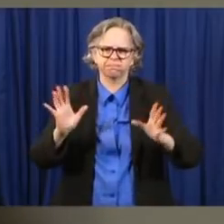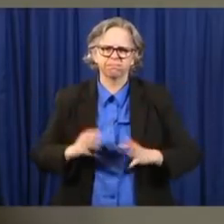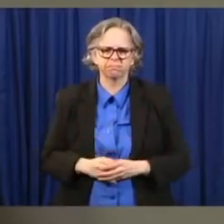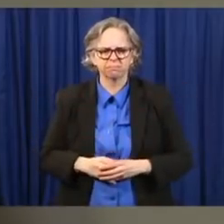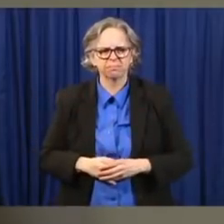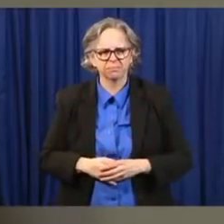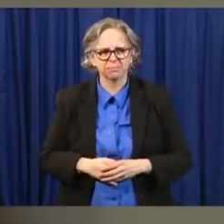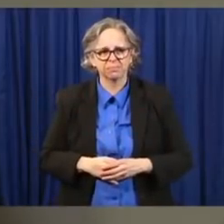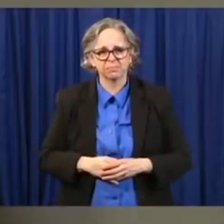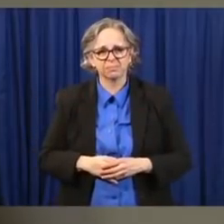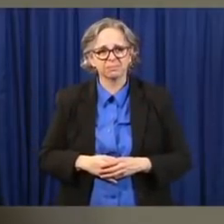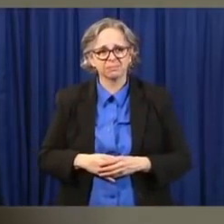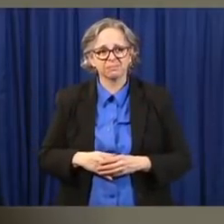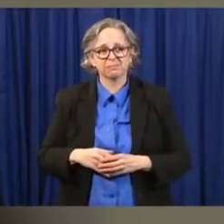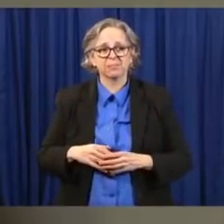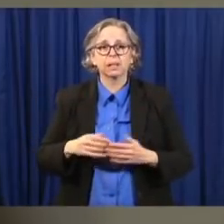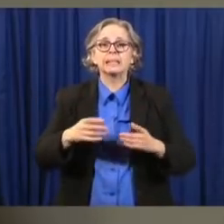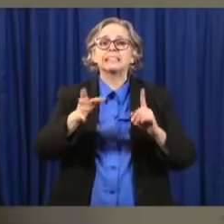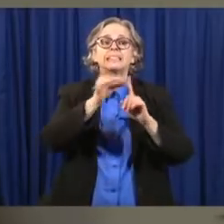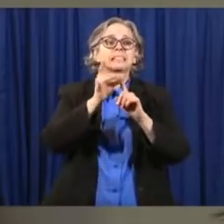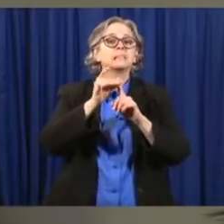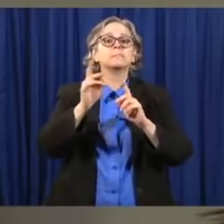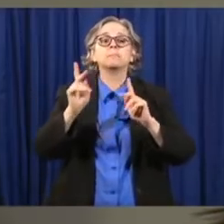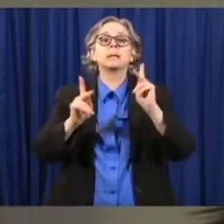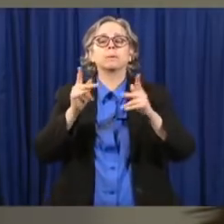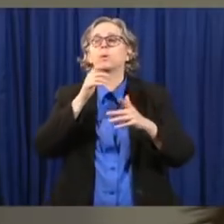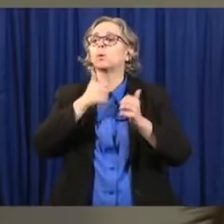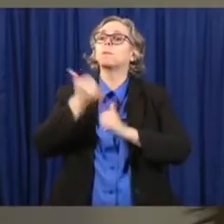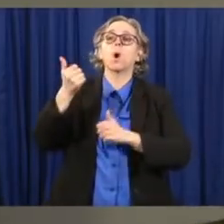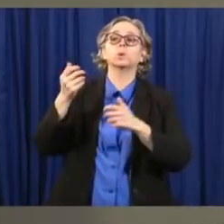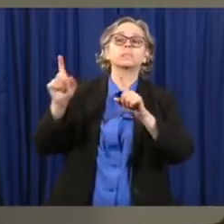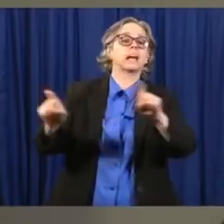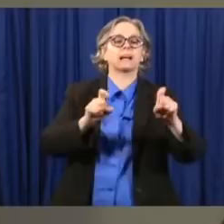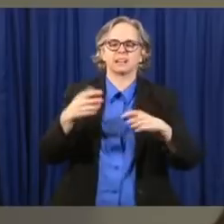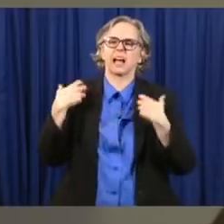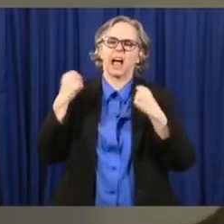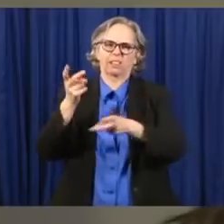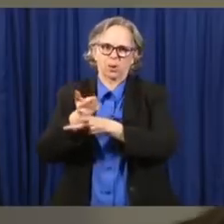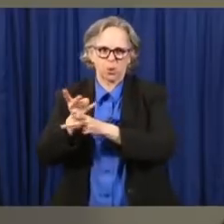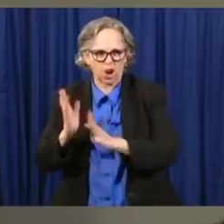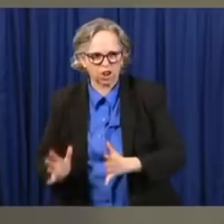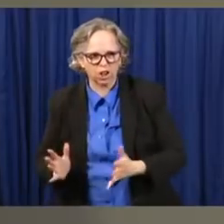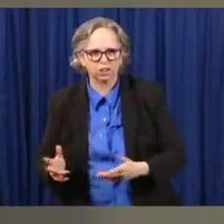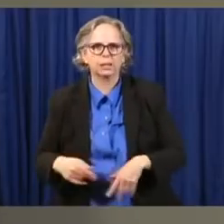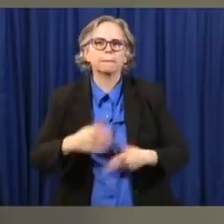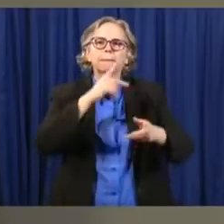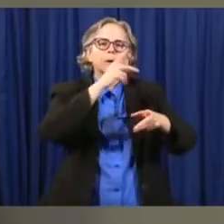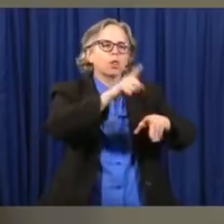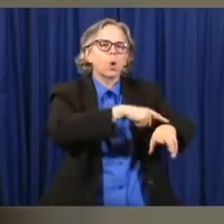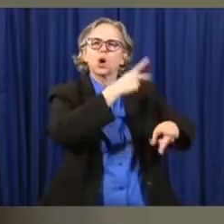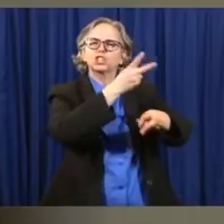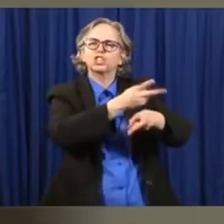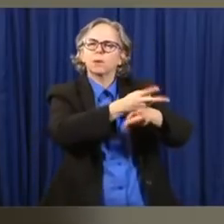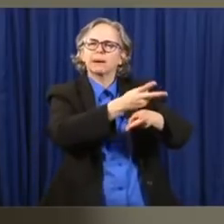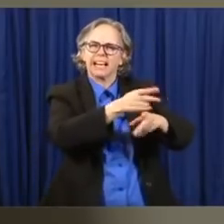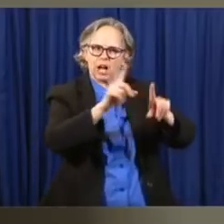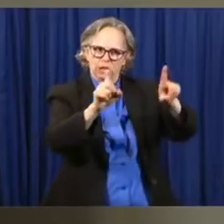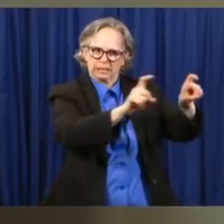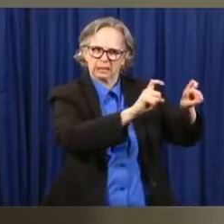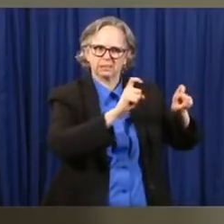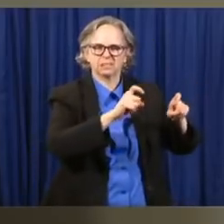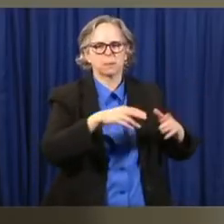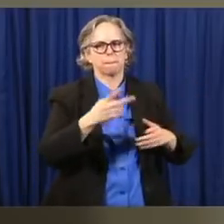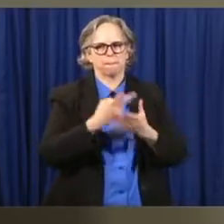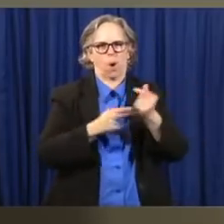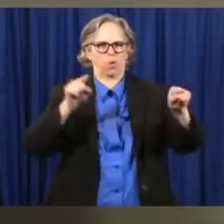healthcare workers, and also people in long-term care facilities or higher risk groups who really are in need often of